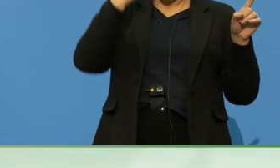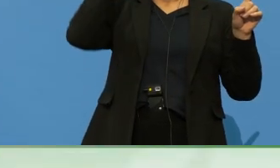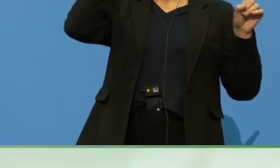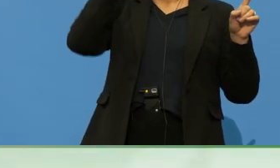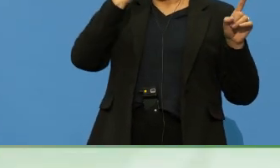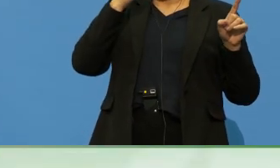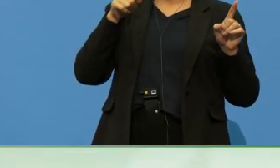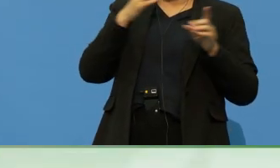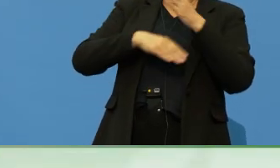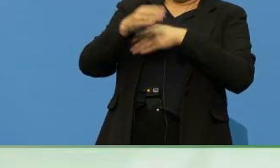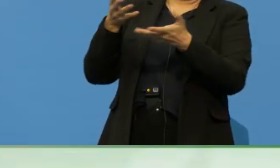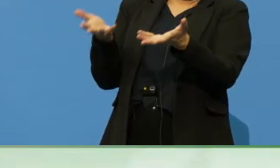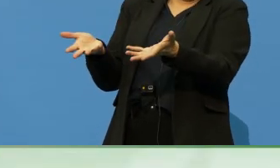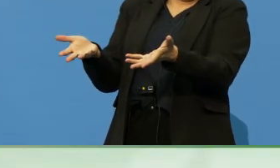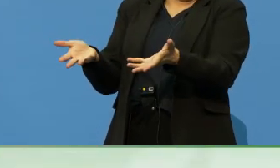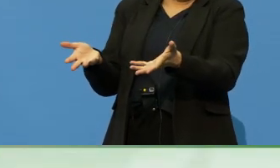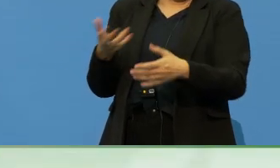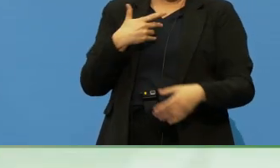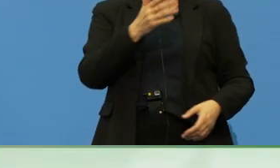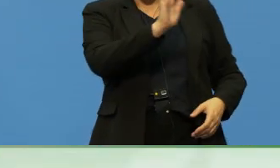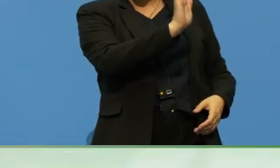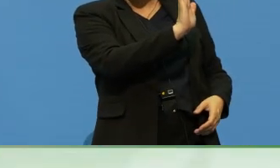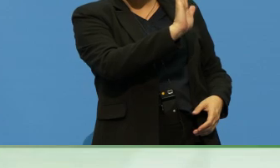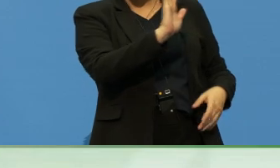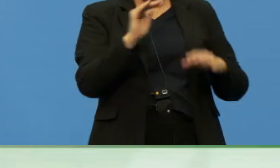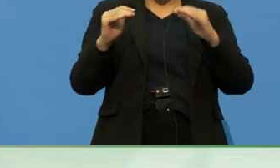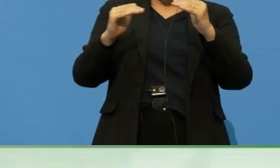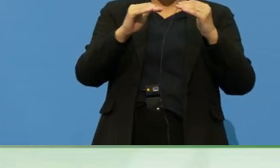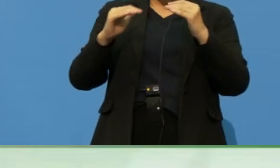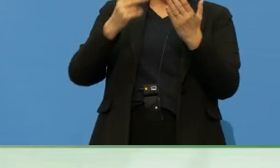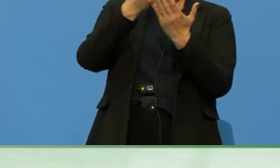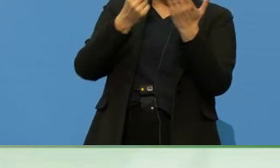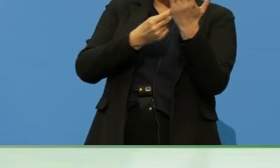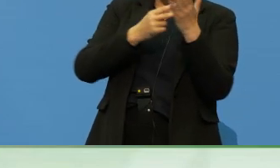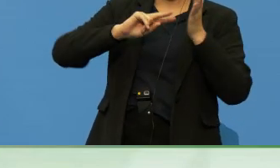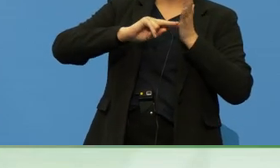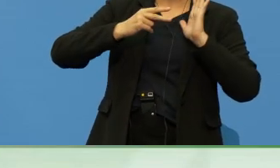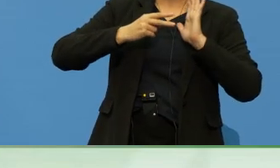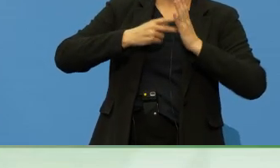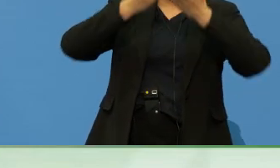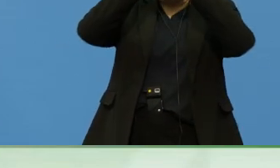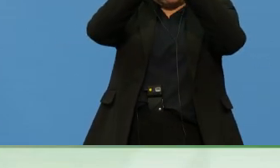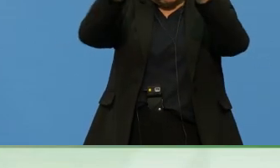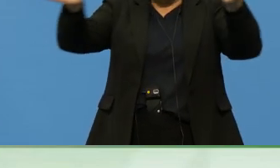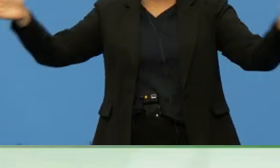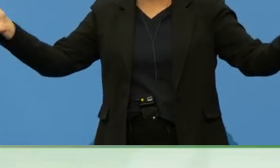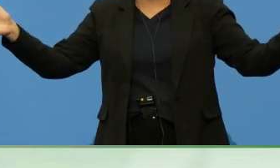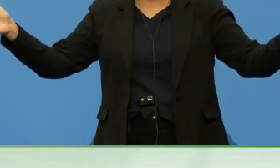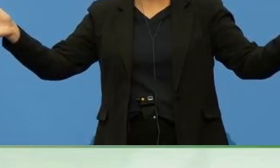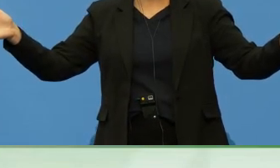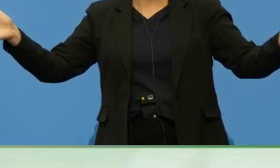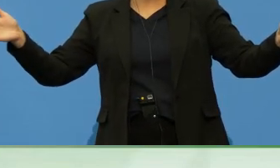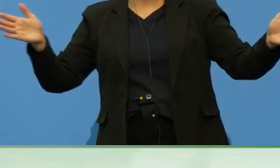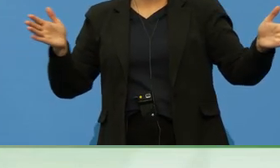that universal design is much wider, and we can implement lot of different solutions for